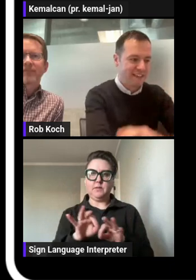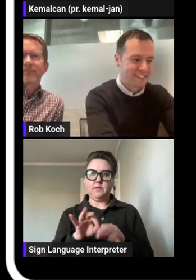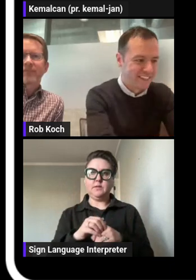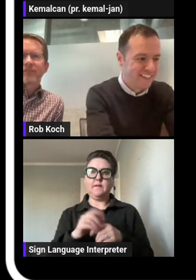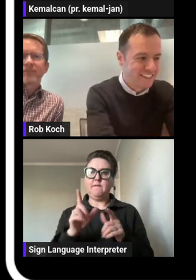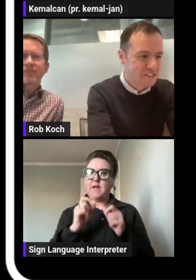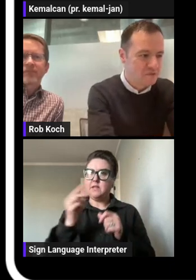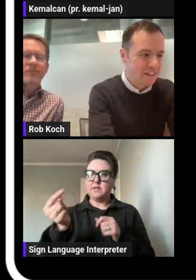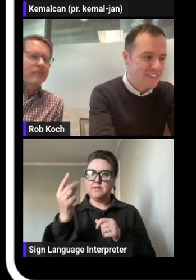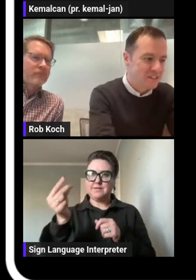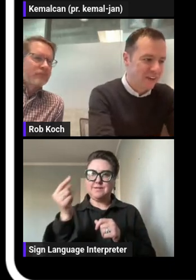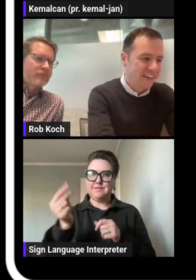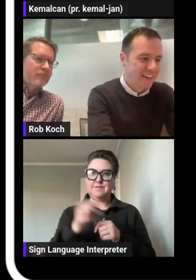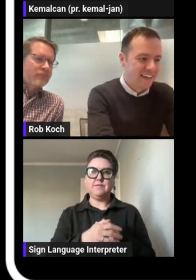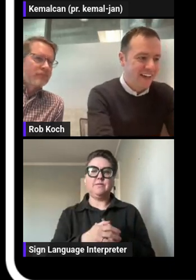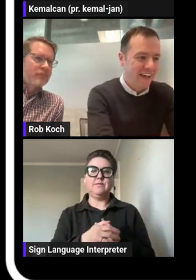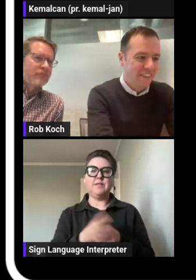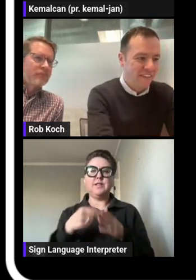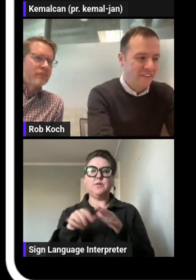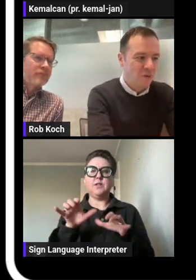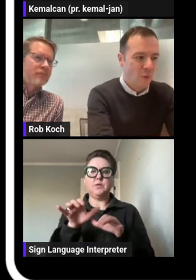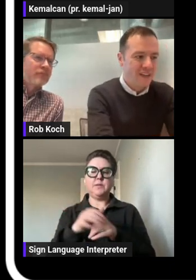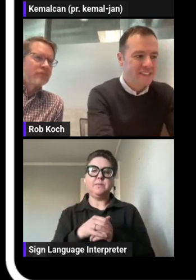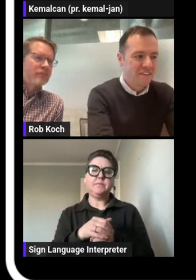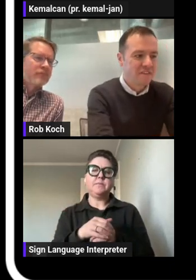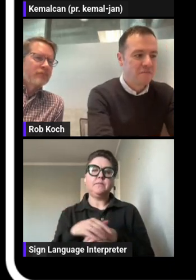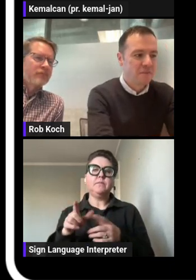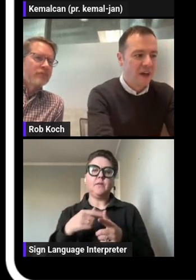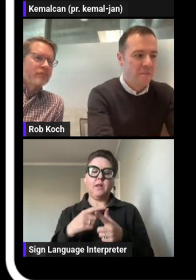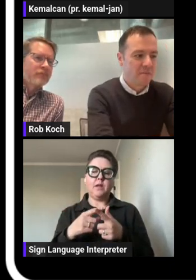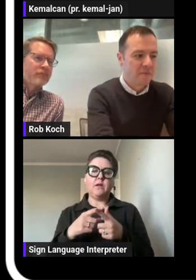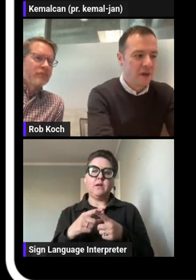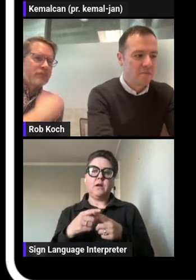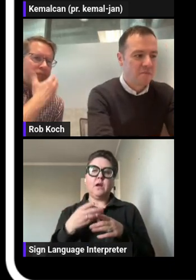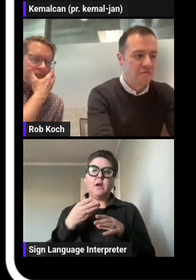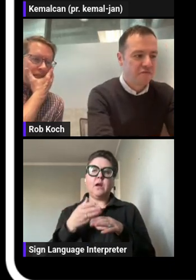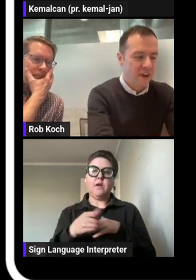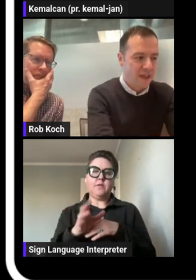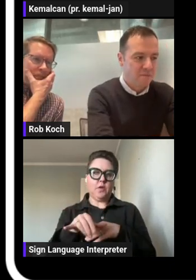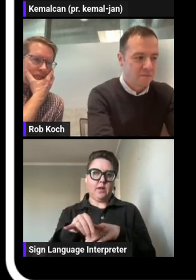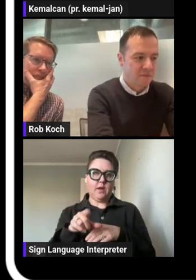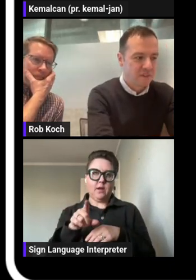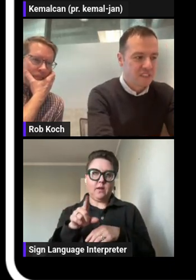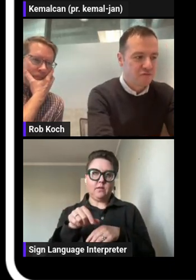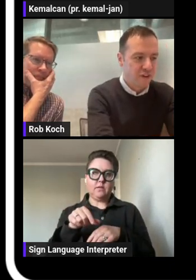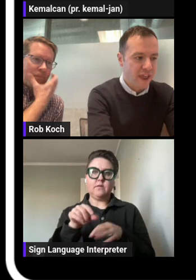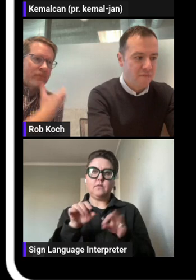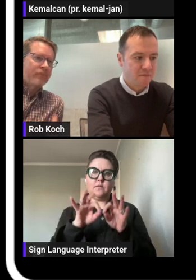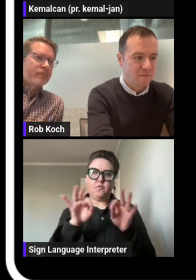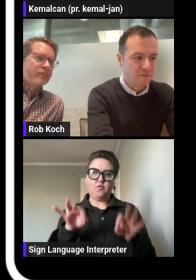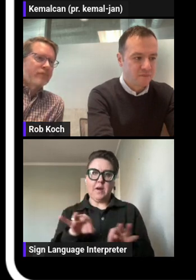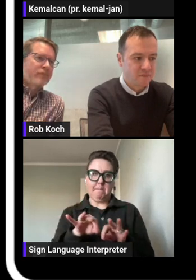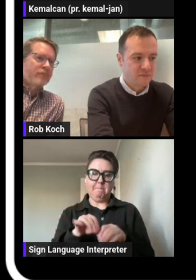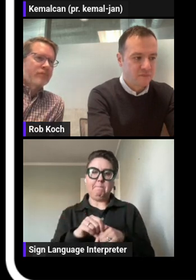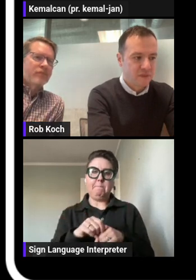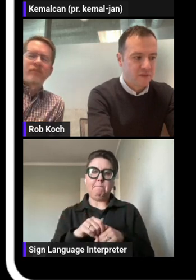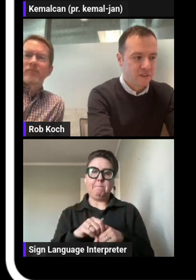do it fast. This is what it's doing. And then once I have the frame, this